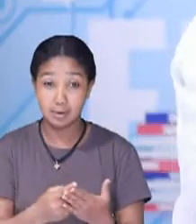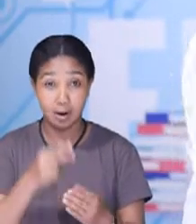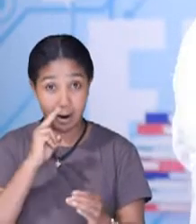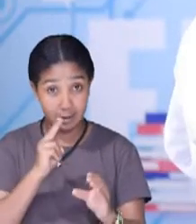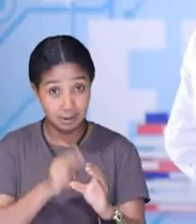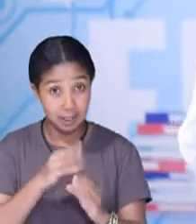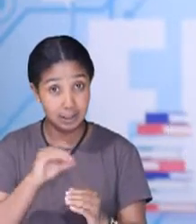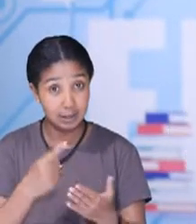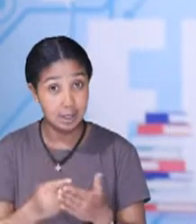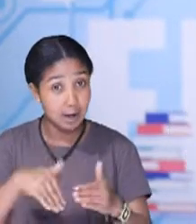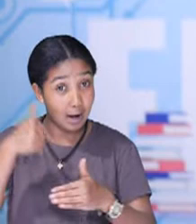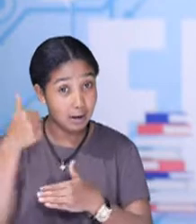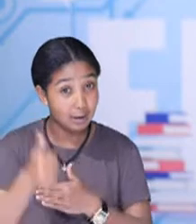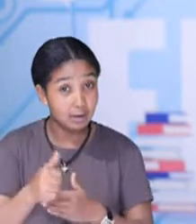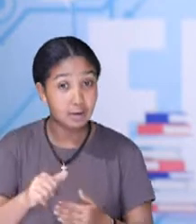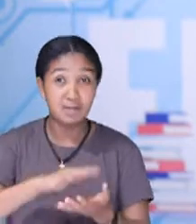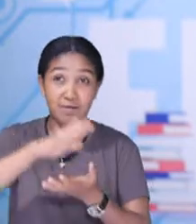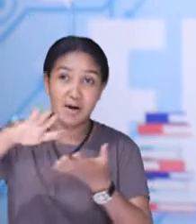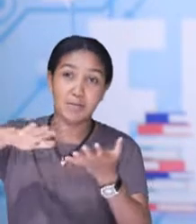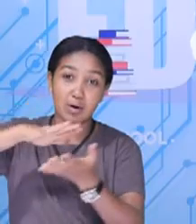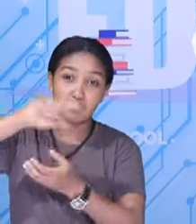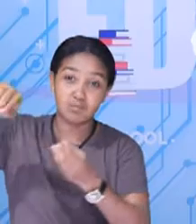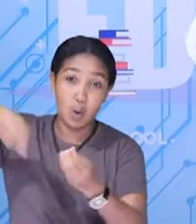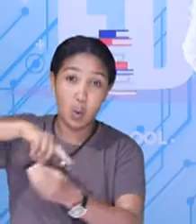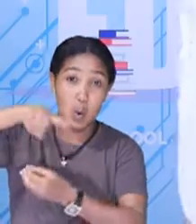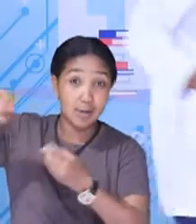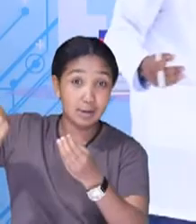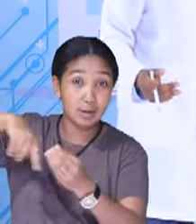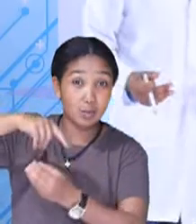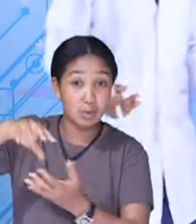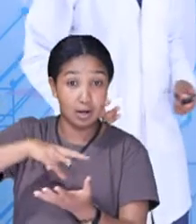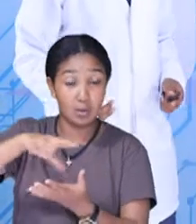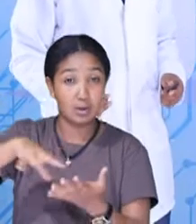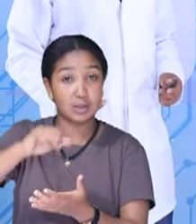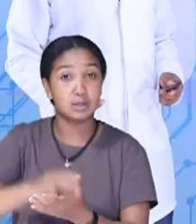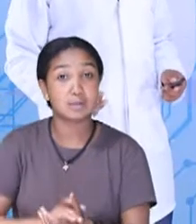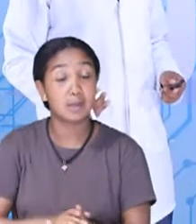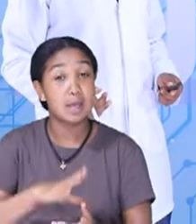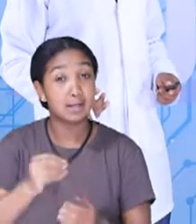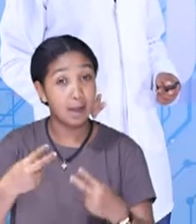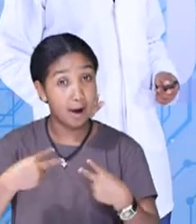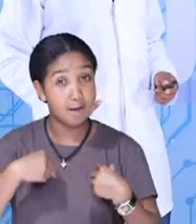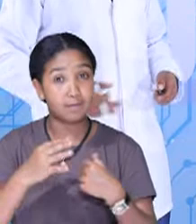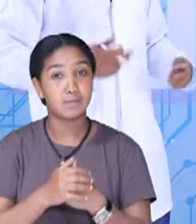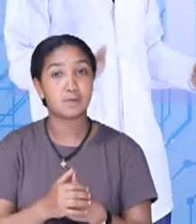gases, and they let the vapor to circulate in the reaction tunnel, and they